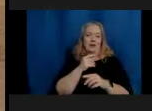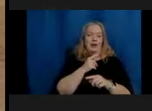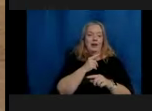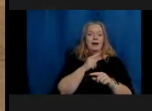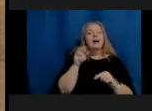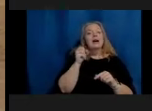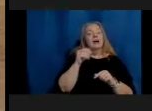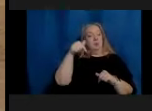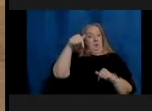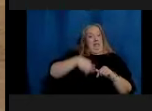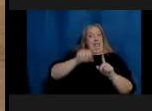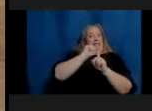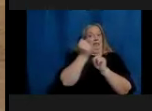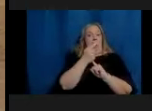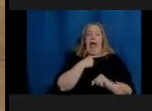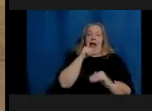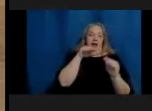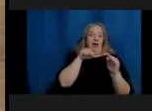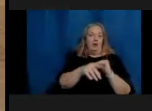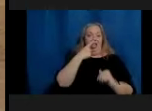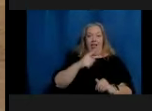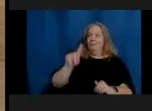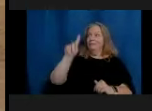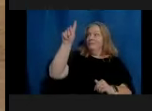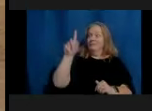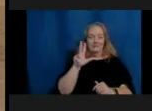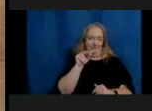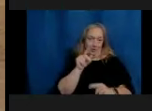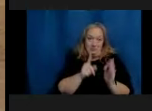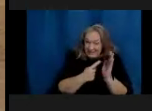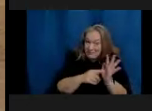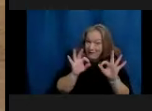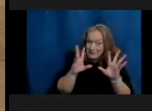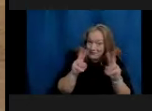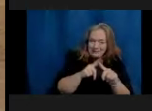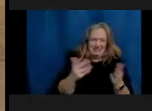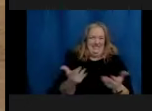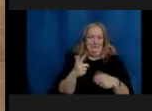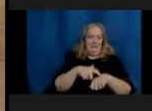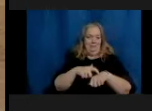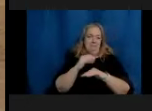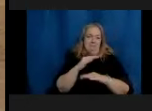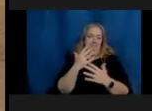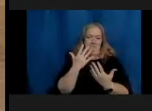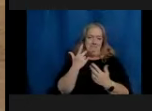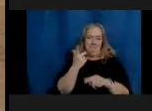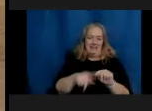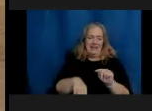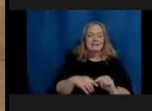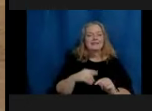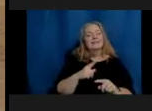stuff, but sometimes it's fun to do that. But I still found a bunch of interesting things. Like there was something about